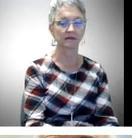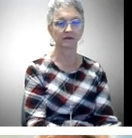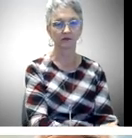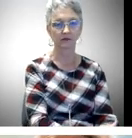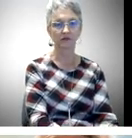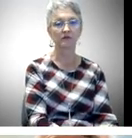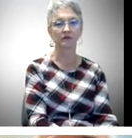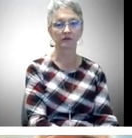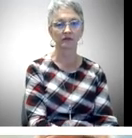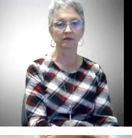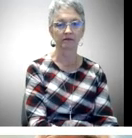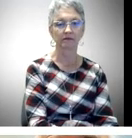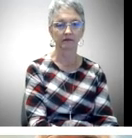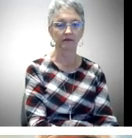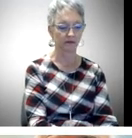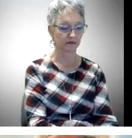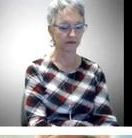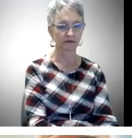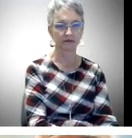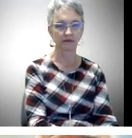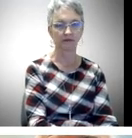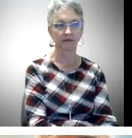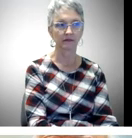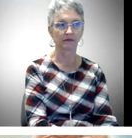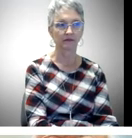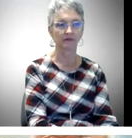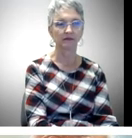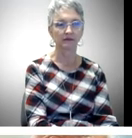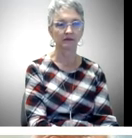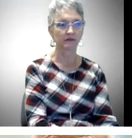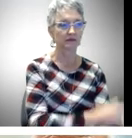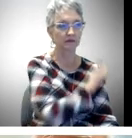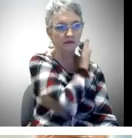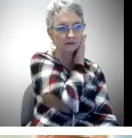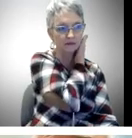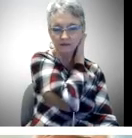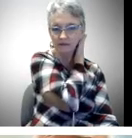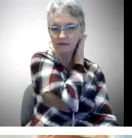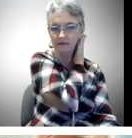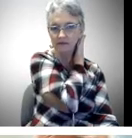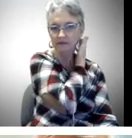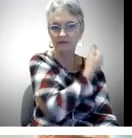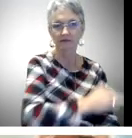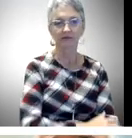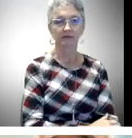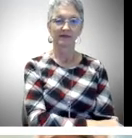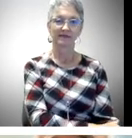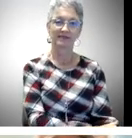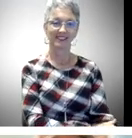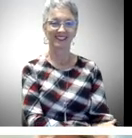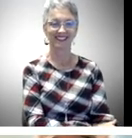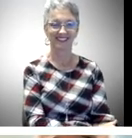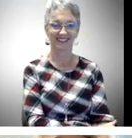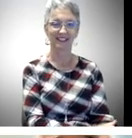is making mistakes. And the minute, unfortunately for you or I, when we make a mistake, we just chalk it up